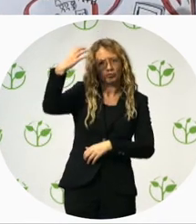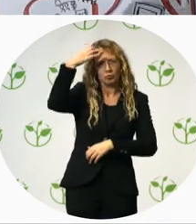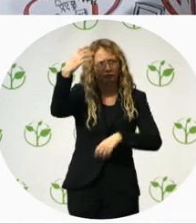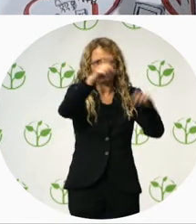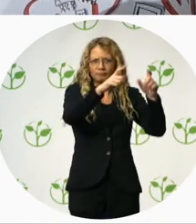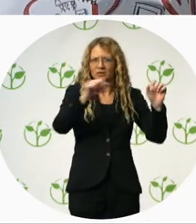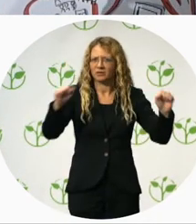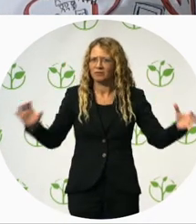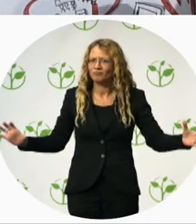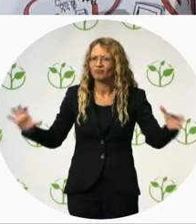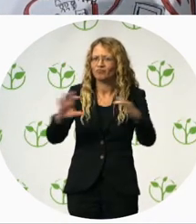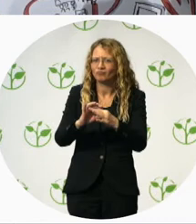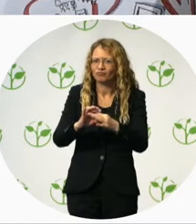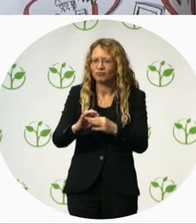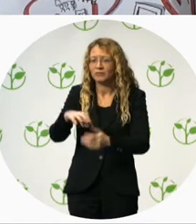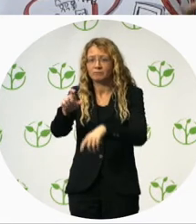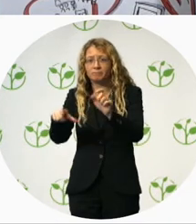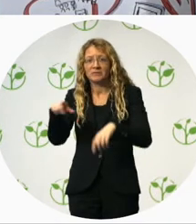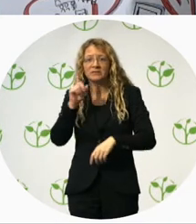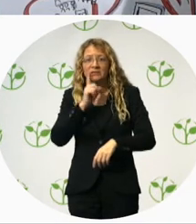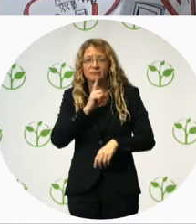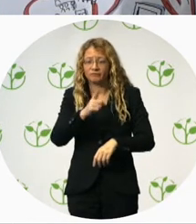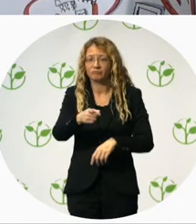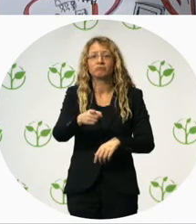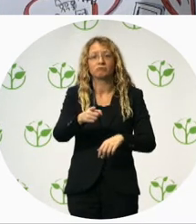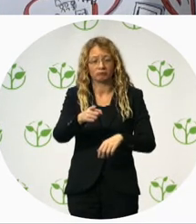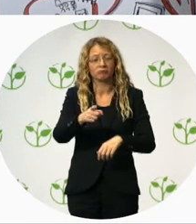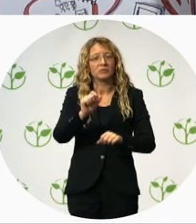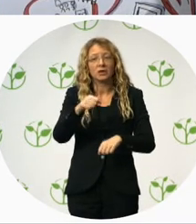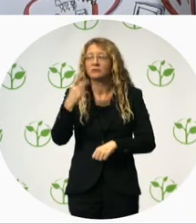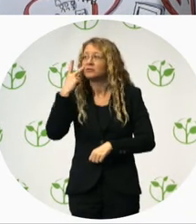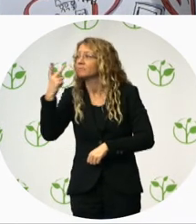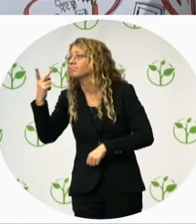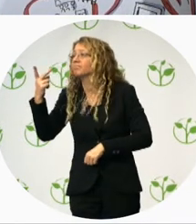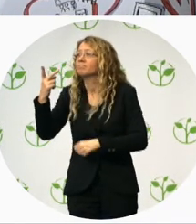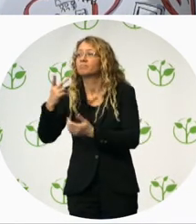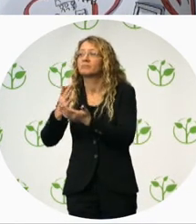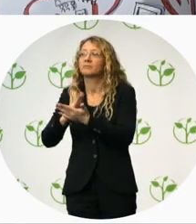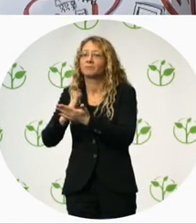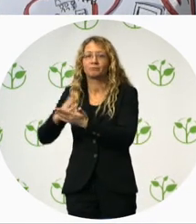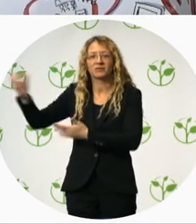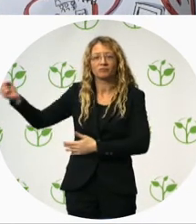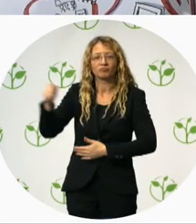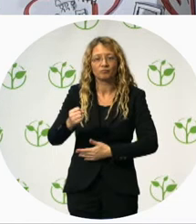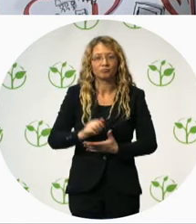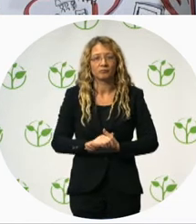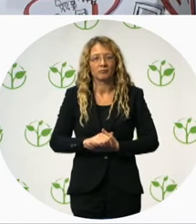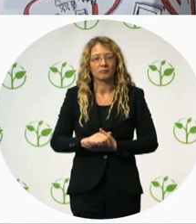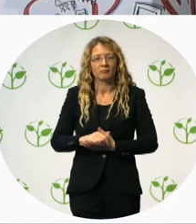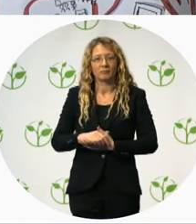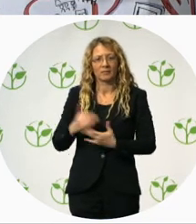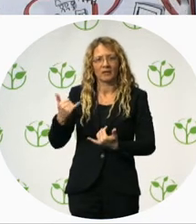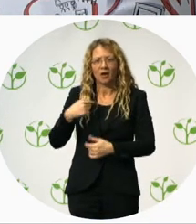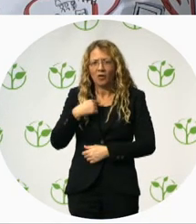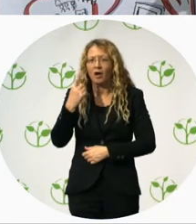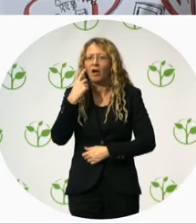there is such a lack of sign language interpreters, especially it's not only about Colombian sign language and also Spanish sign